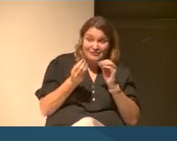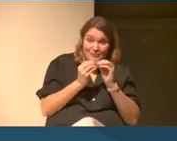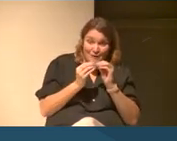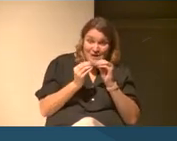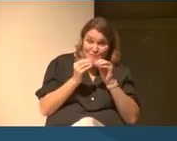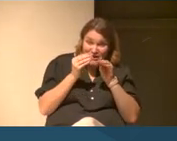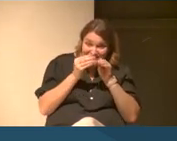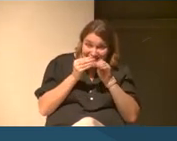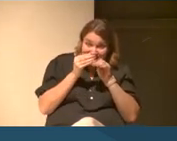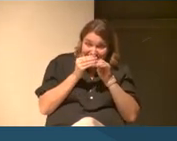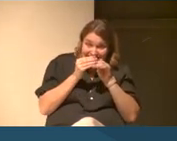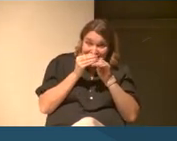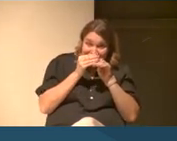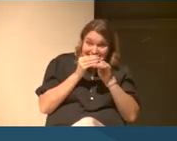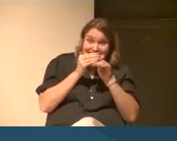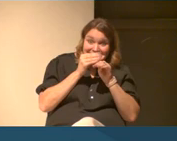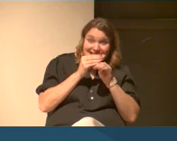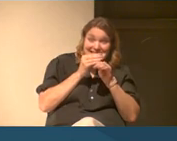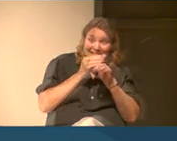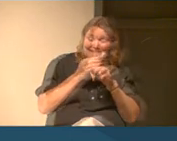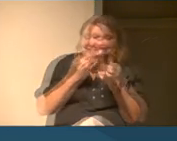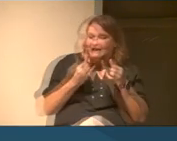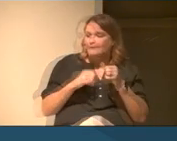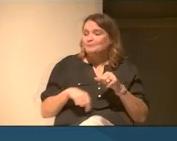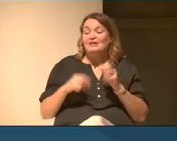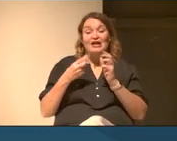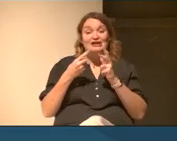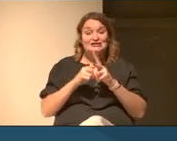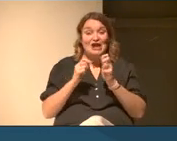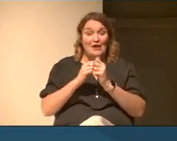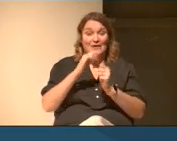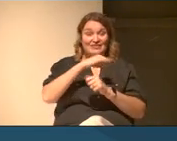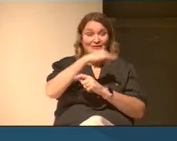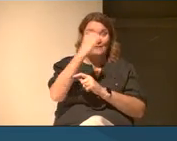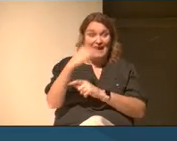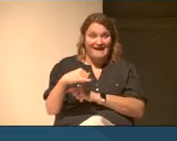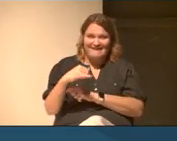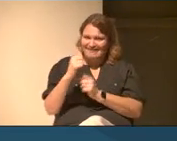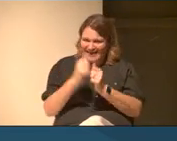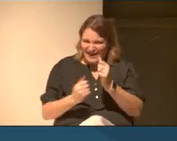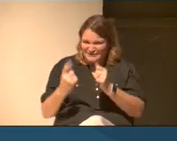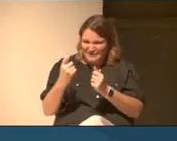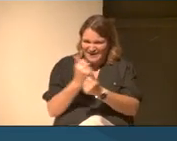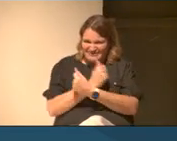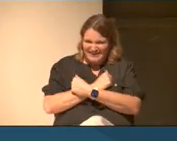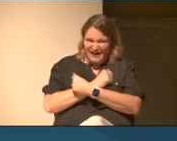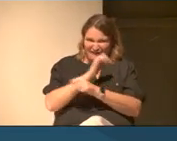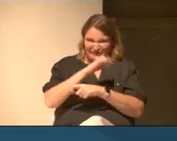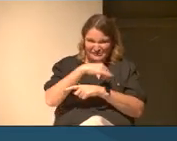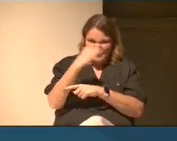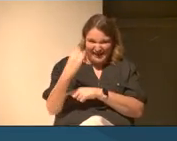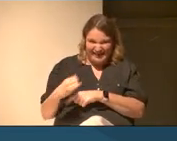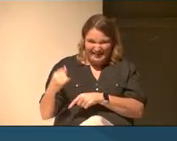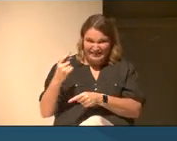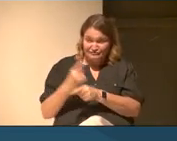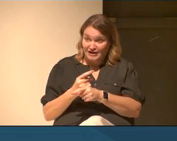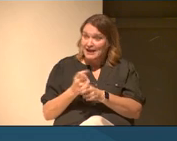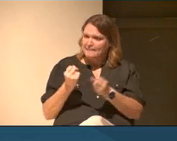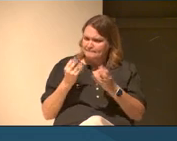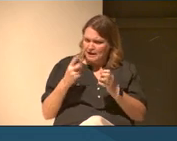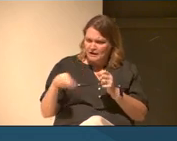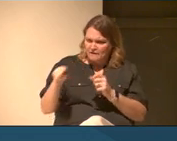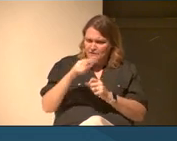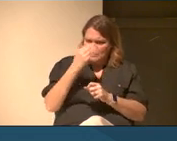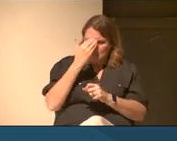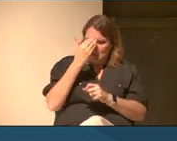them. So let's start with whales. Like, everyone likes whales, right? So, and probably most of you know that we lost lots and lots